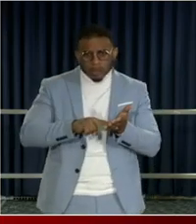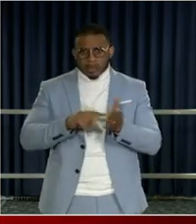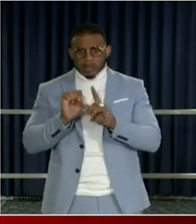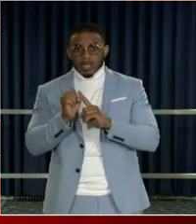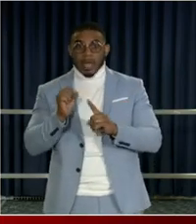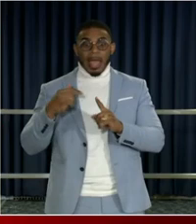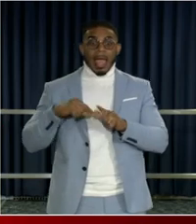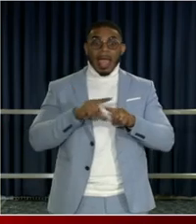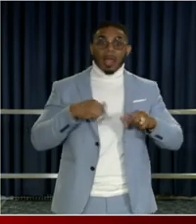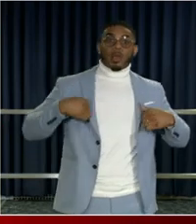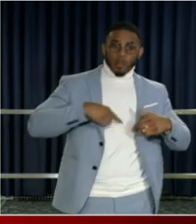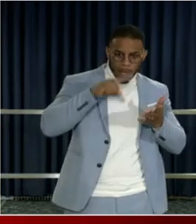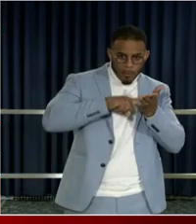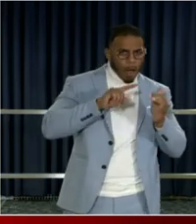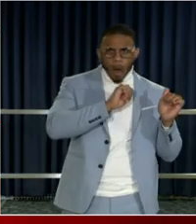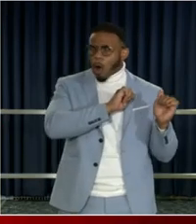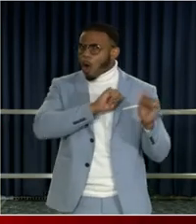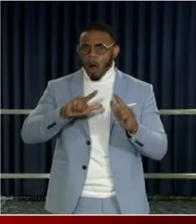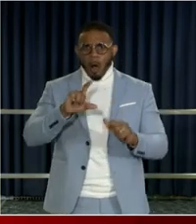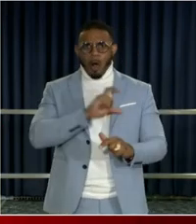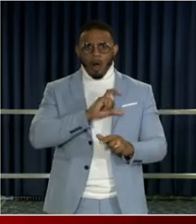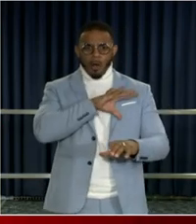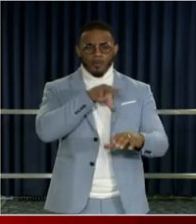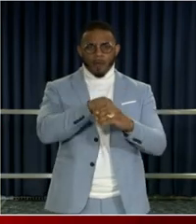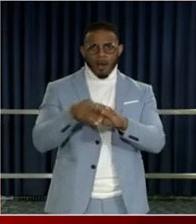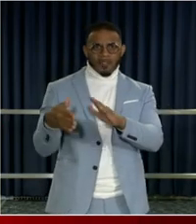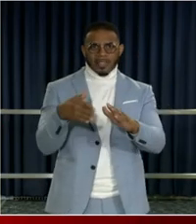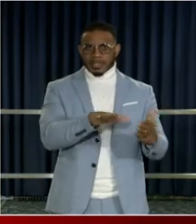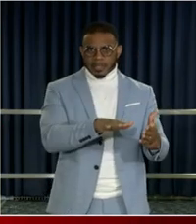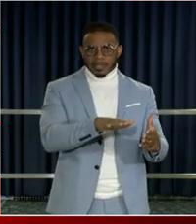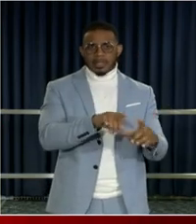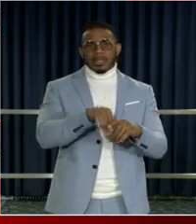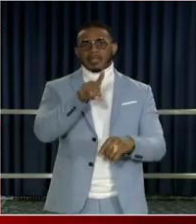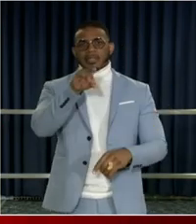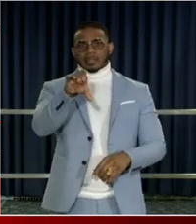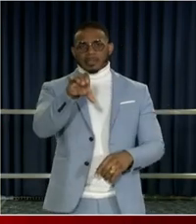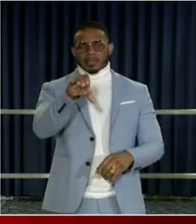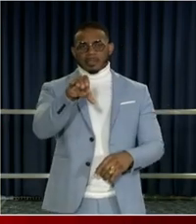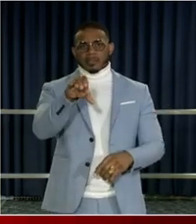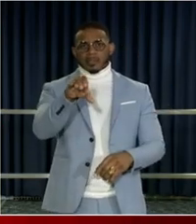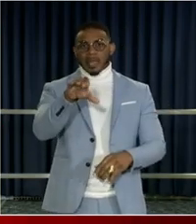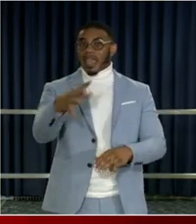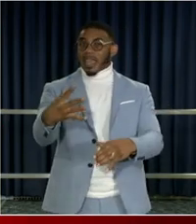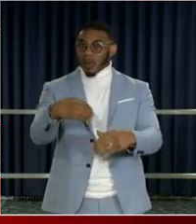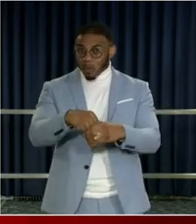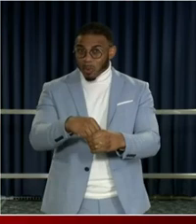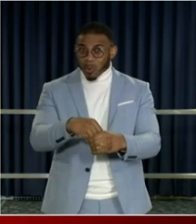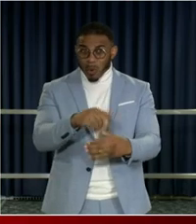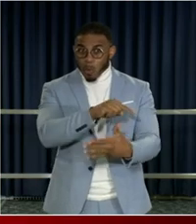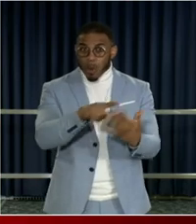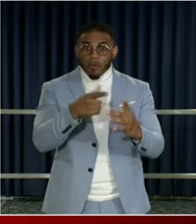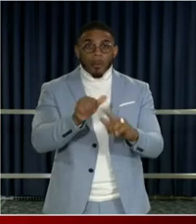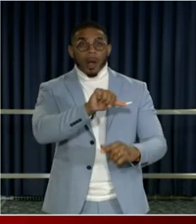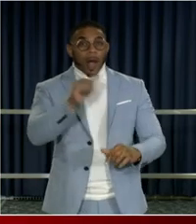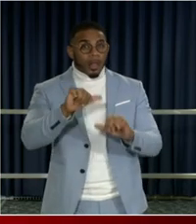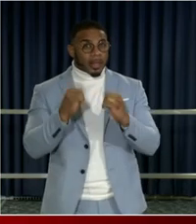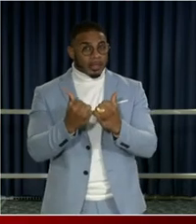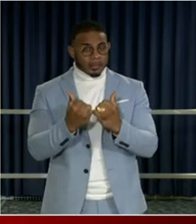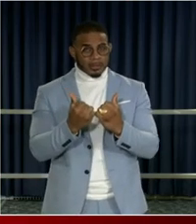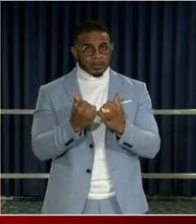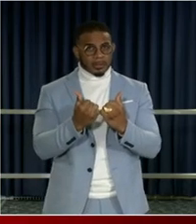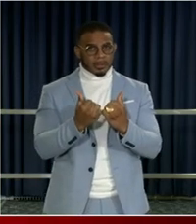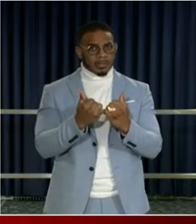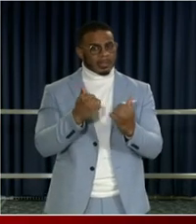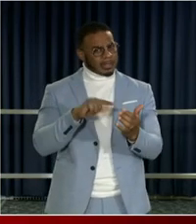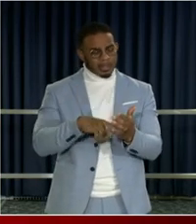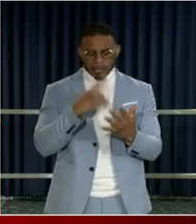as we investigate all officer-involved deaths in the District of Columbia, including ones from other agencies.